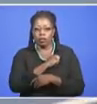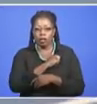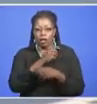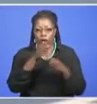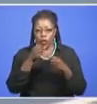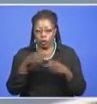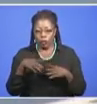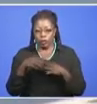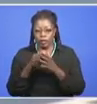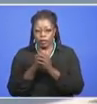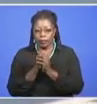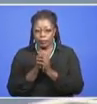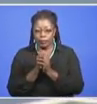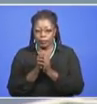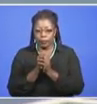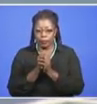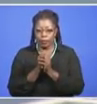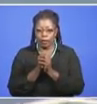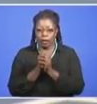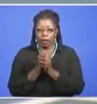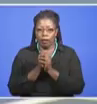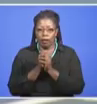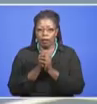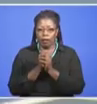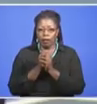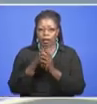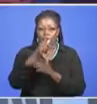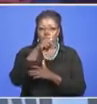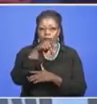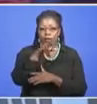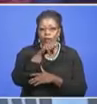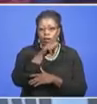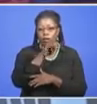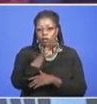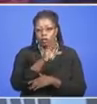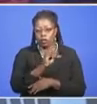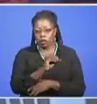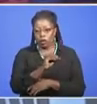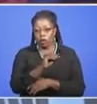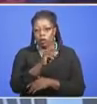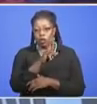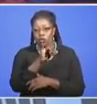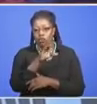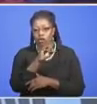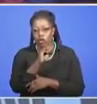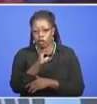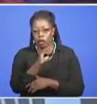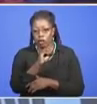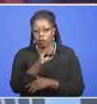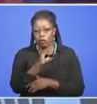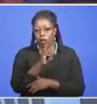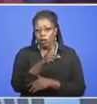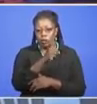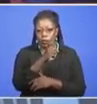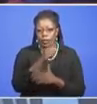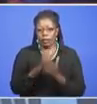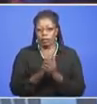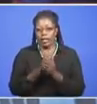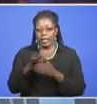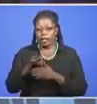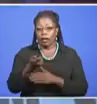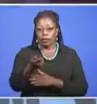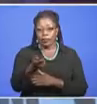and Monica Puig of Puerto Rico 6-2 and 6-love. Team Bahamas making its debut here in fencing at the